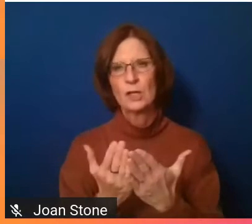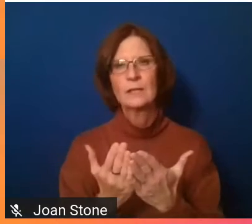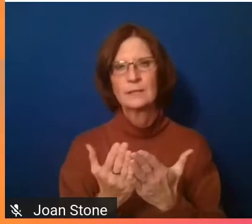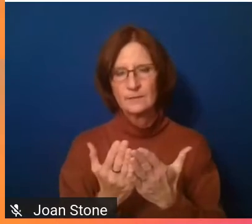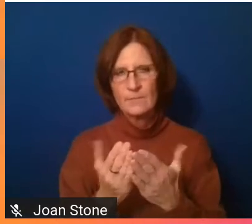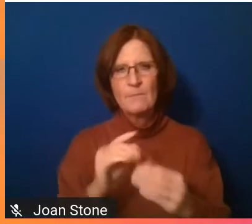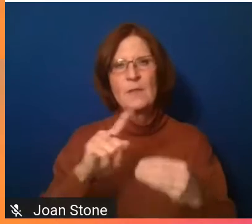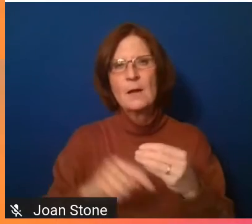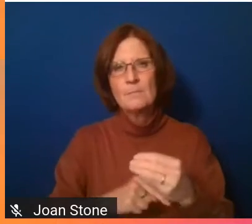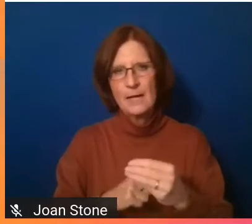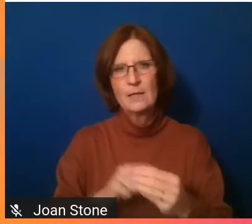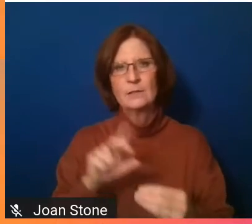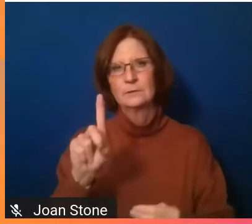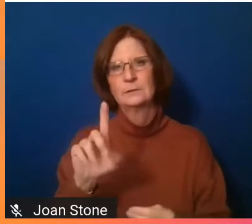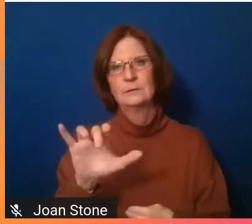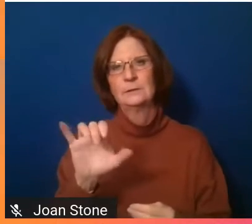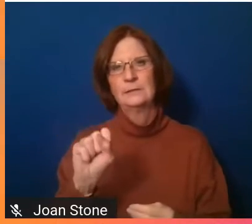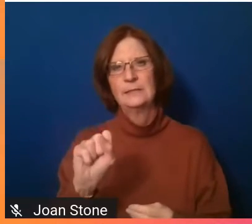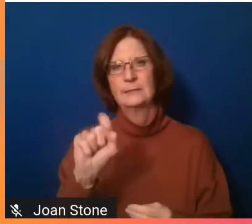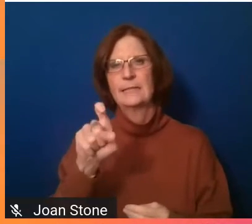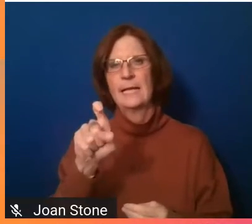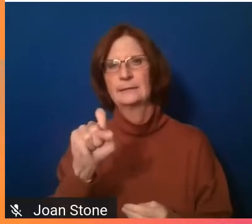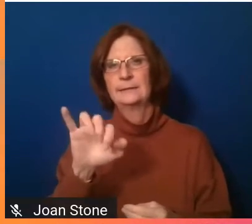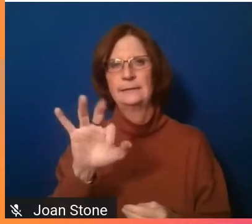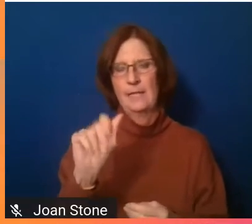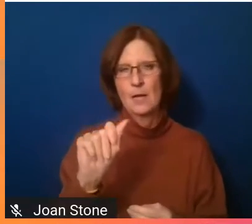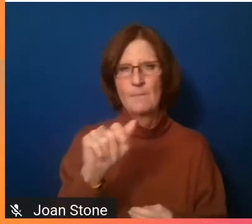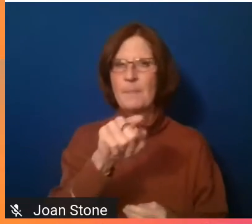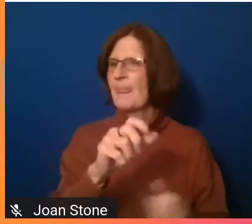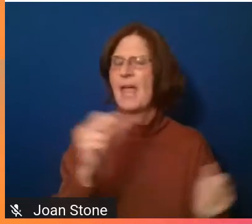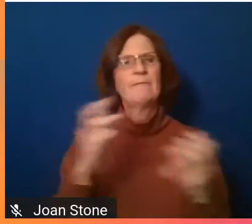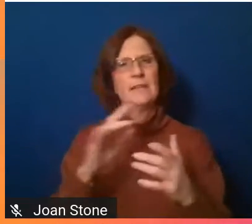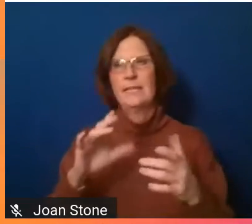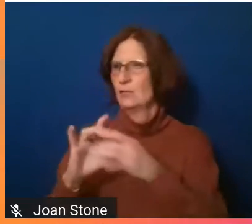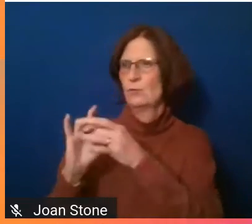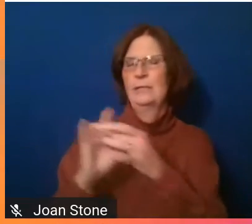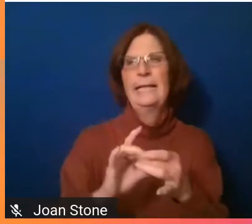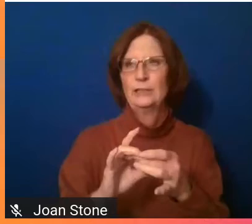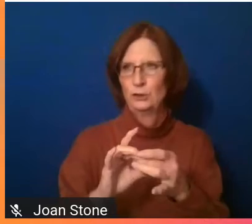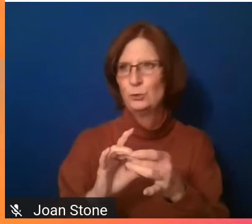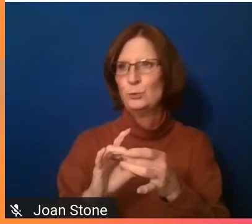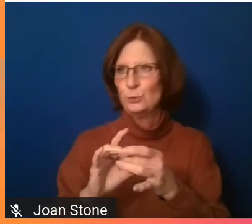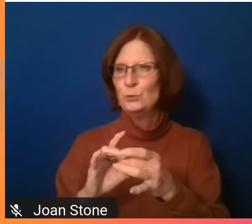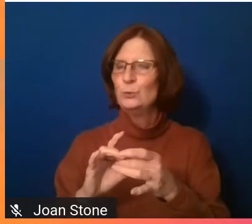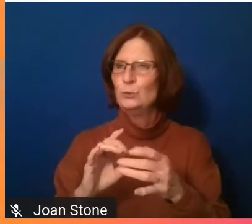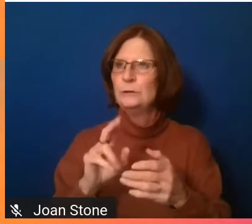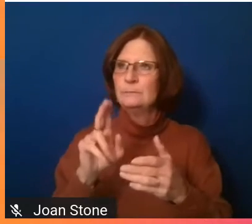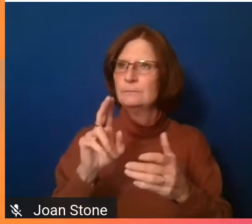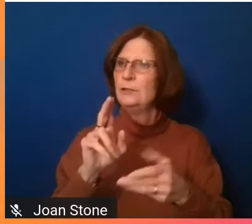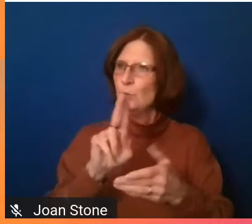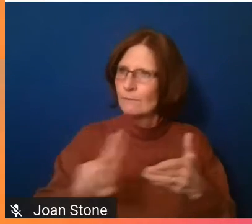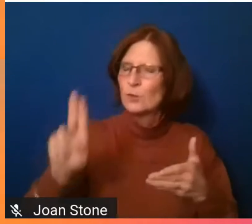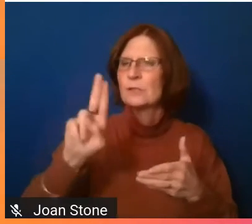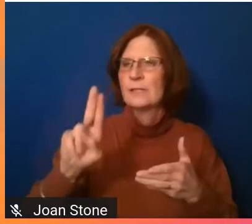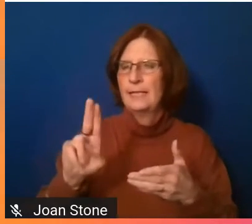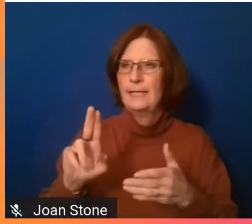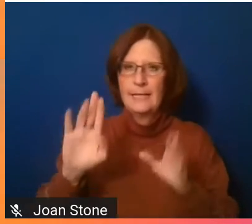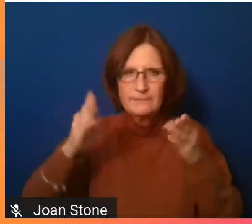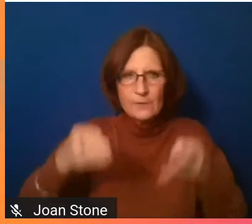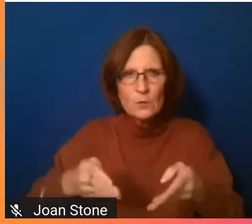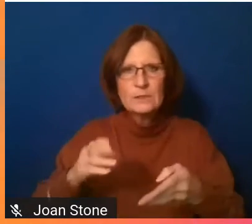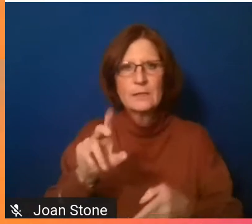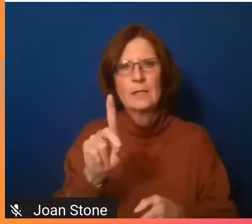about dyslexia as well. All my work is within neurodiversity. It's actually it's about